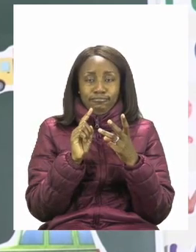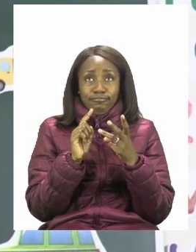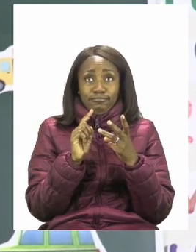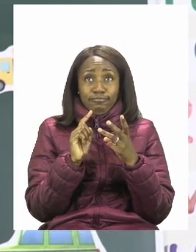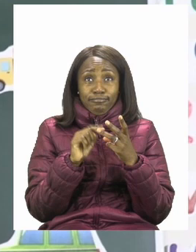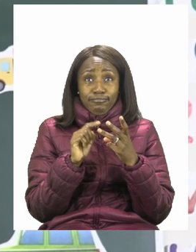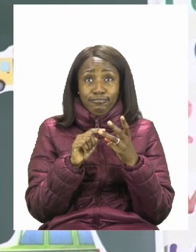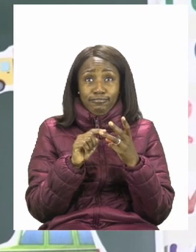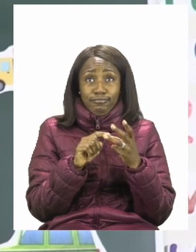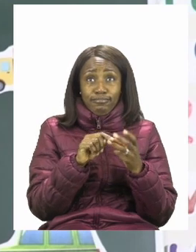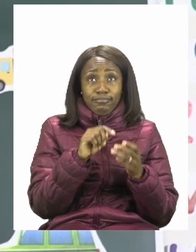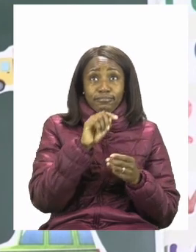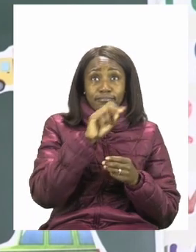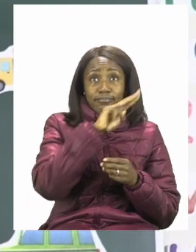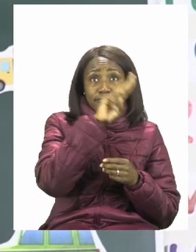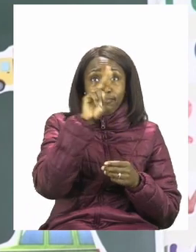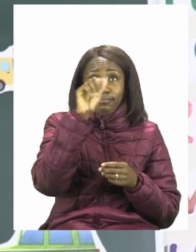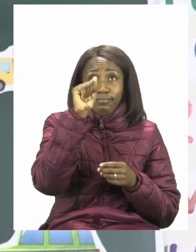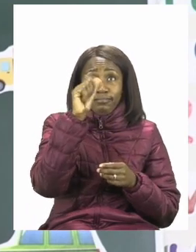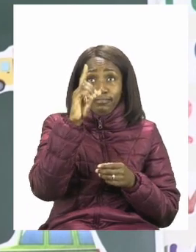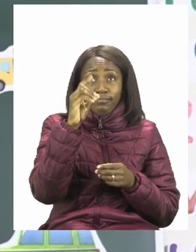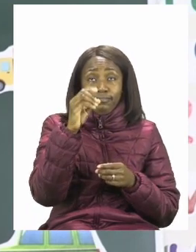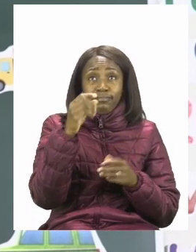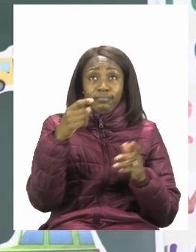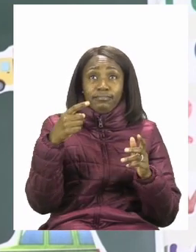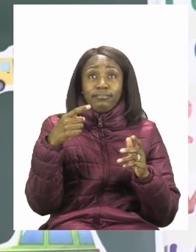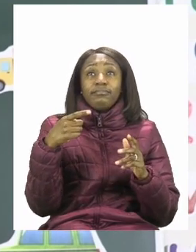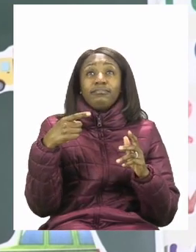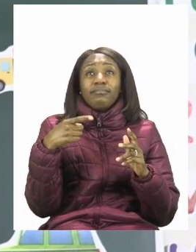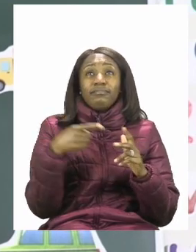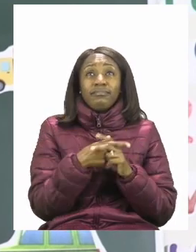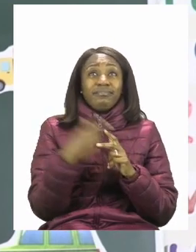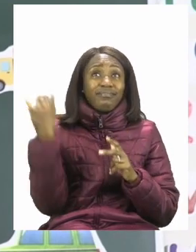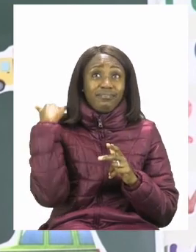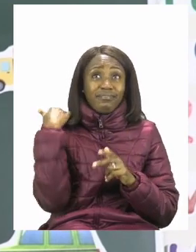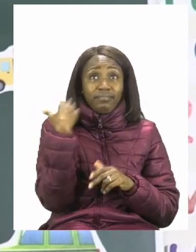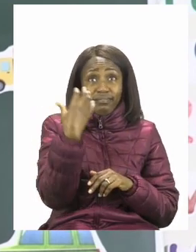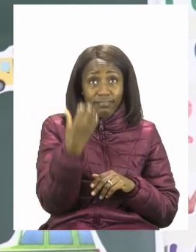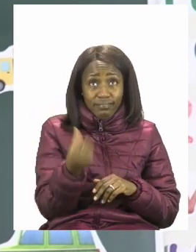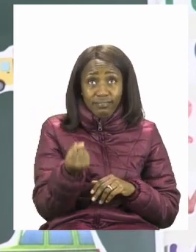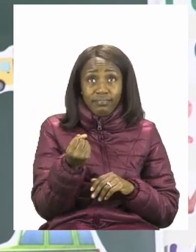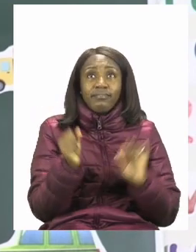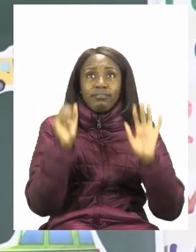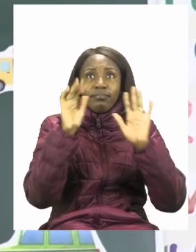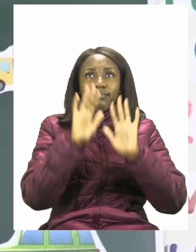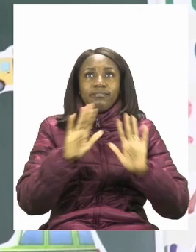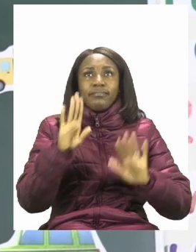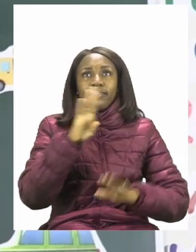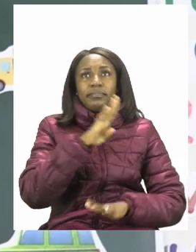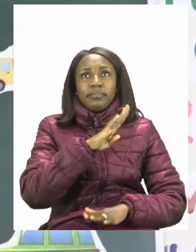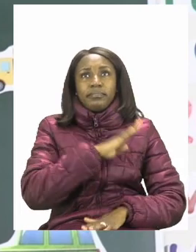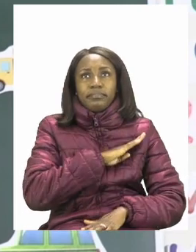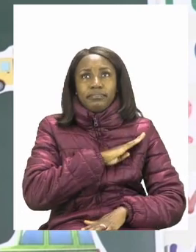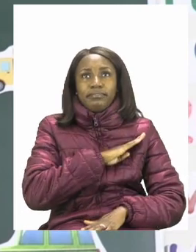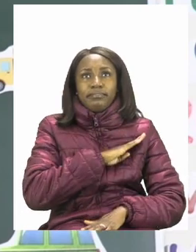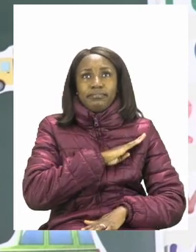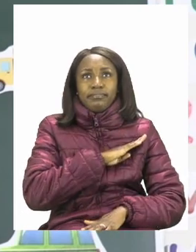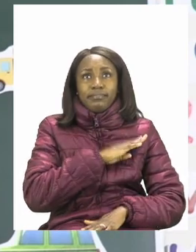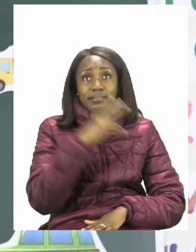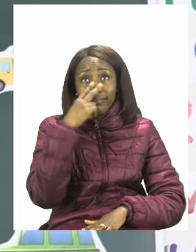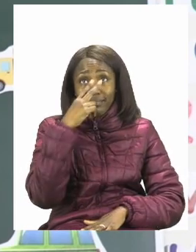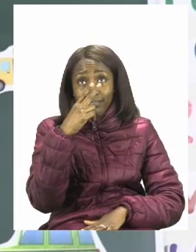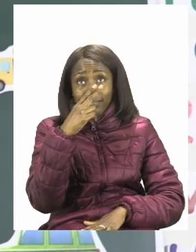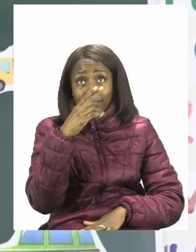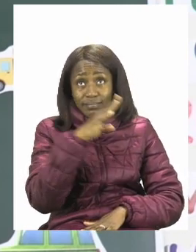the word had, you have to color brown. Can you see this nice